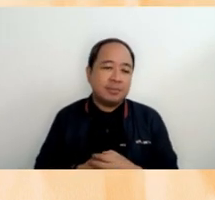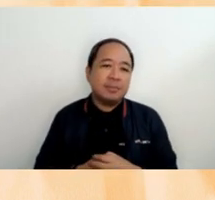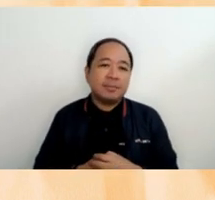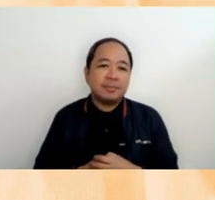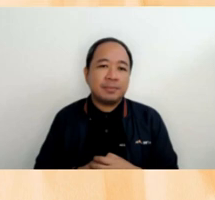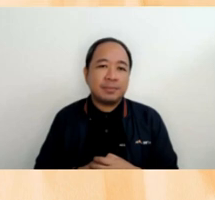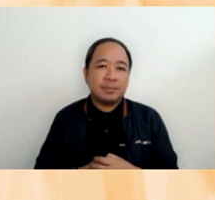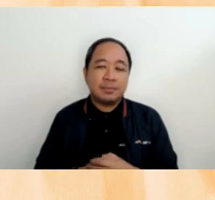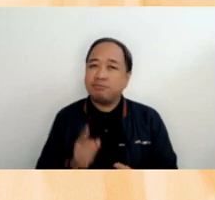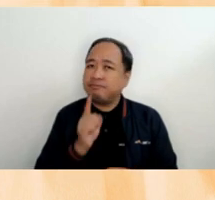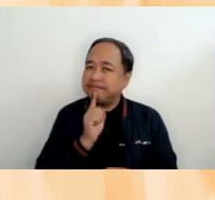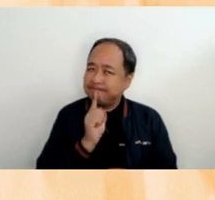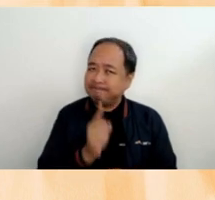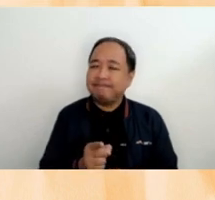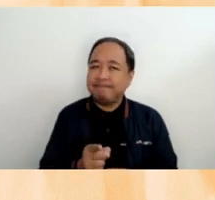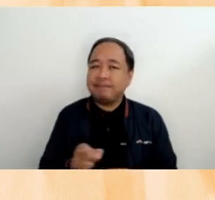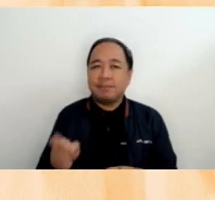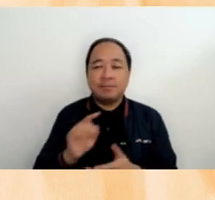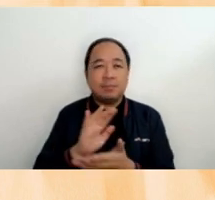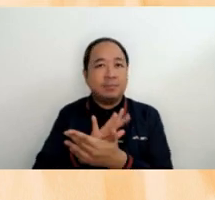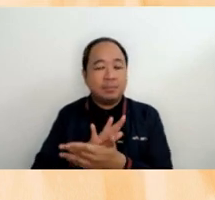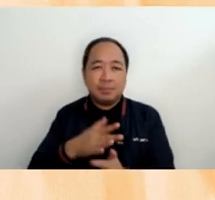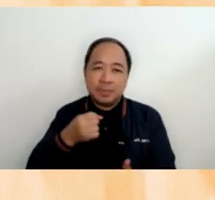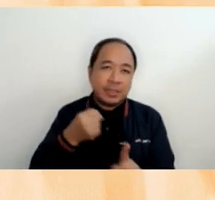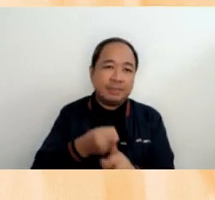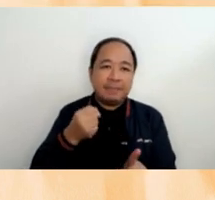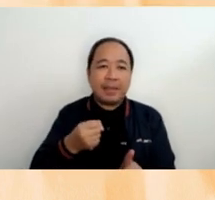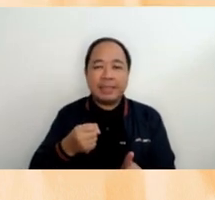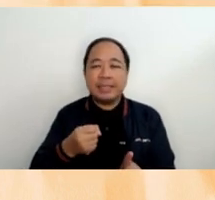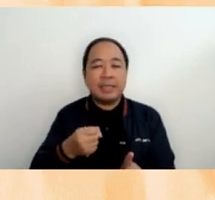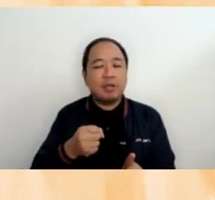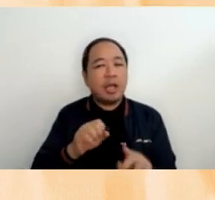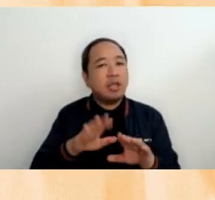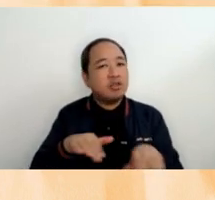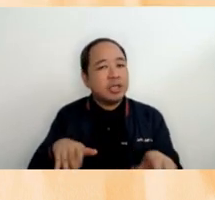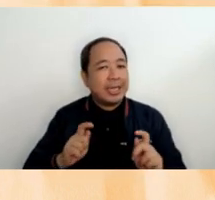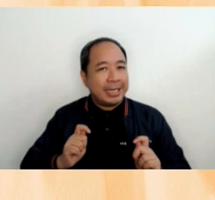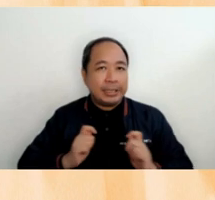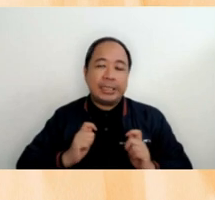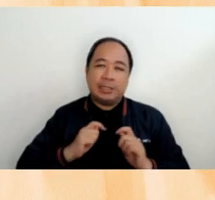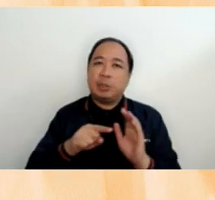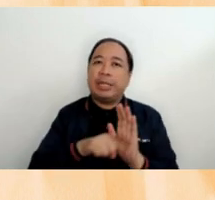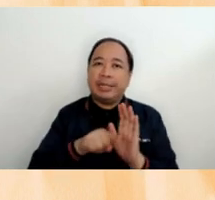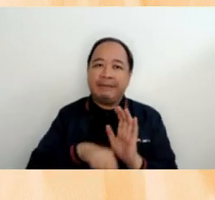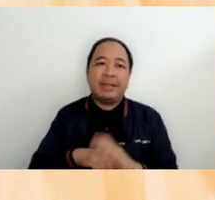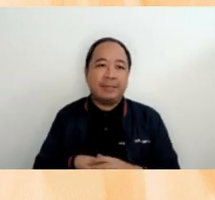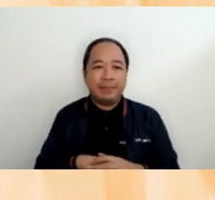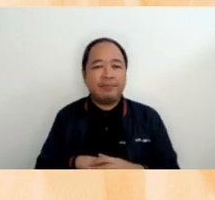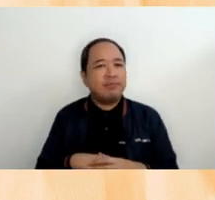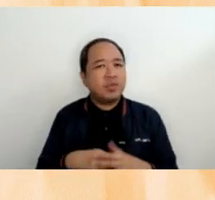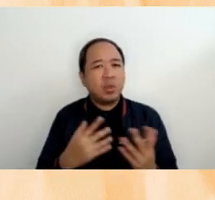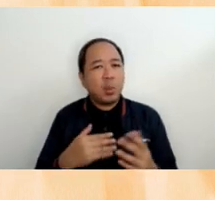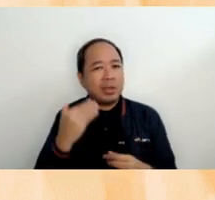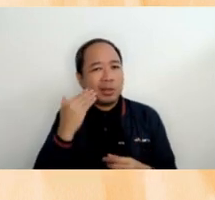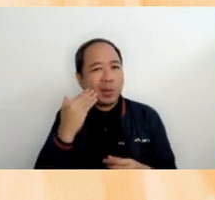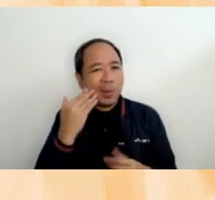There's no doubt that the pandemic hurt children and teens. So what do we know? The